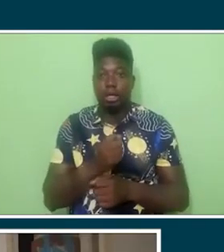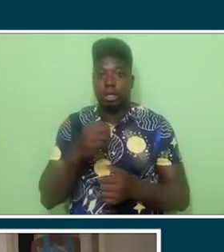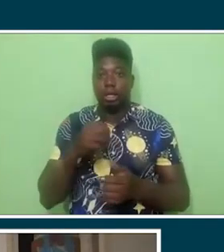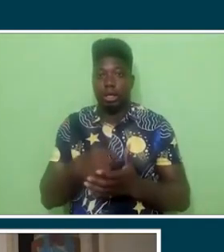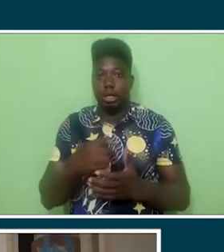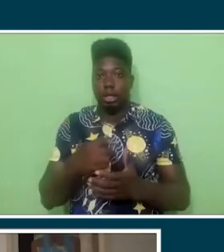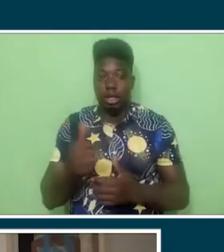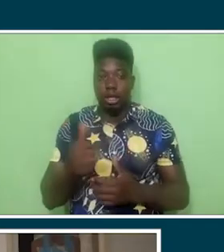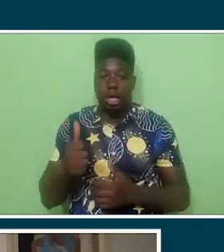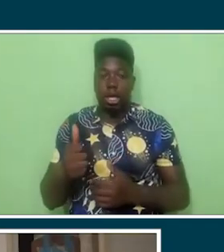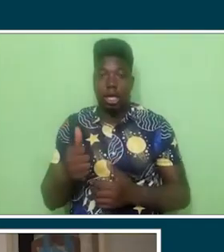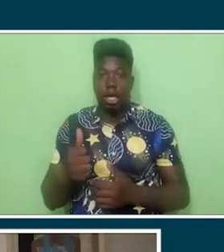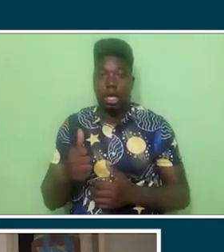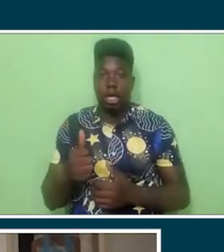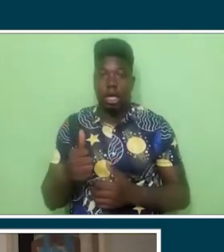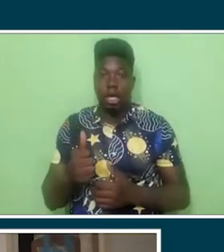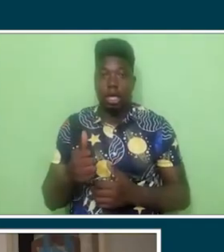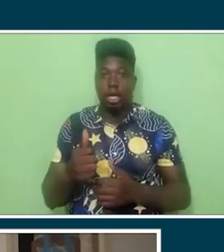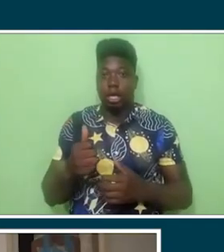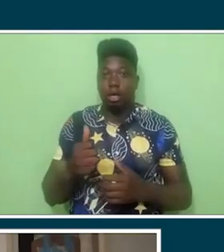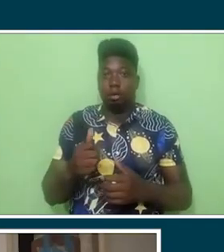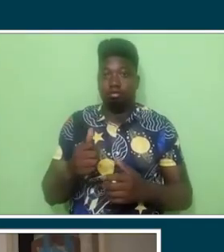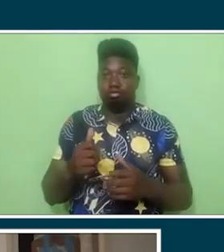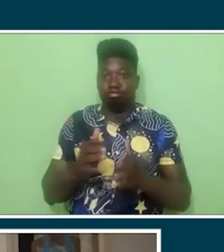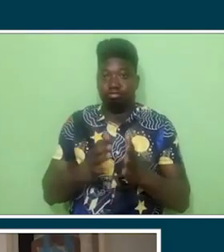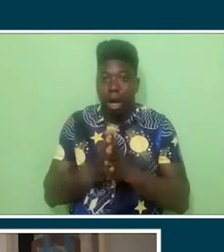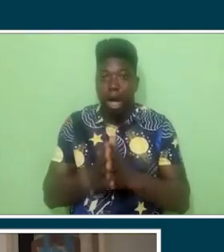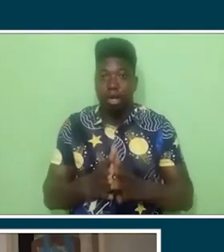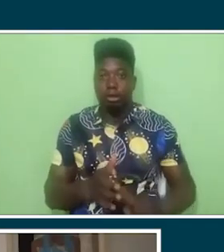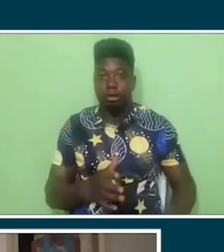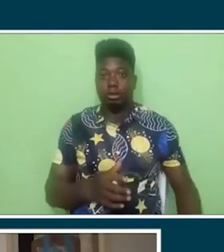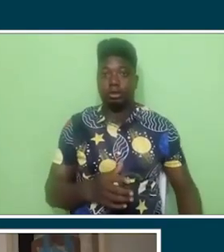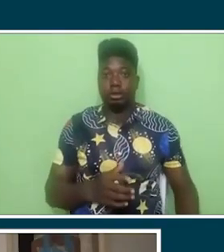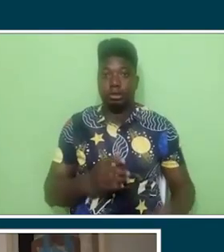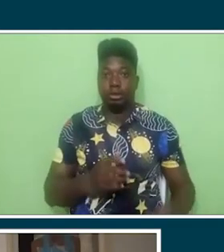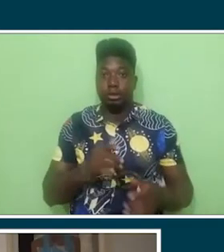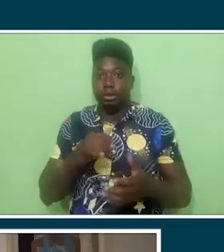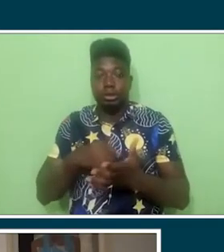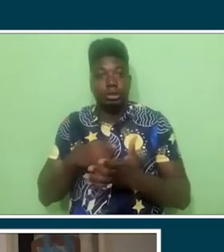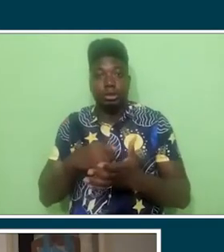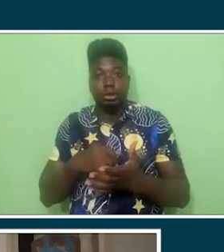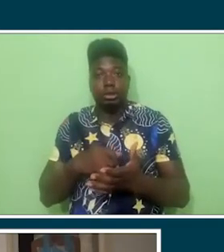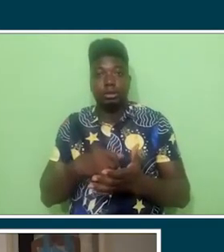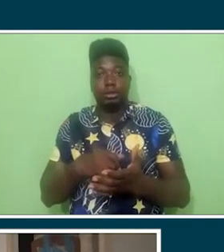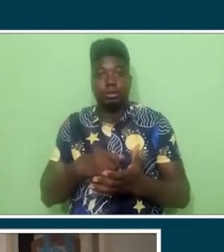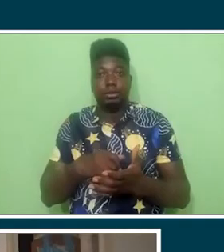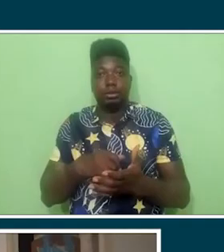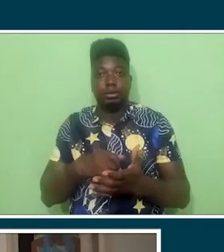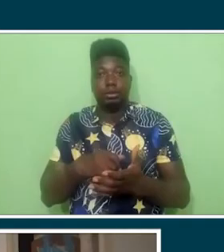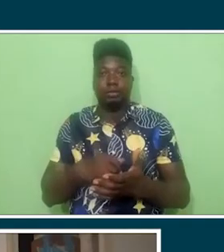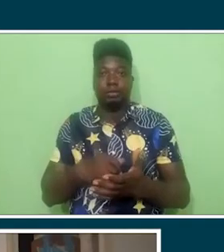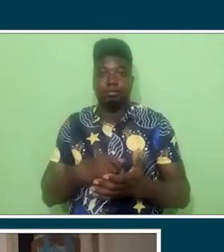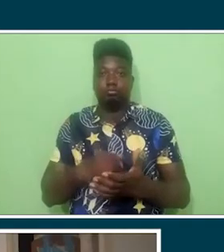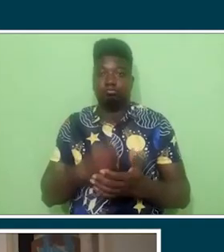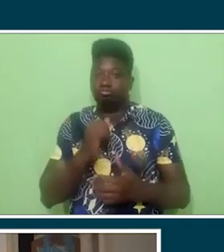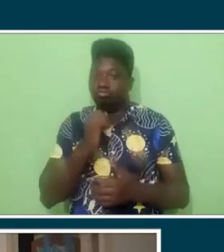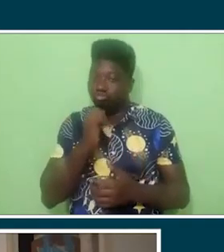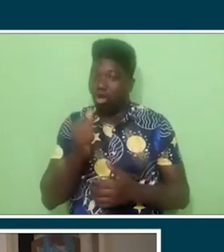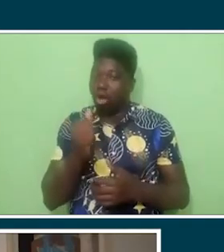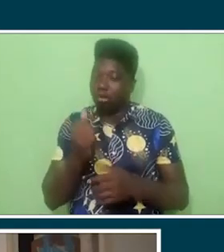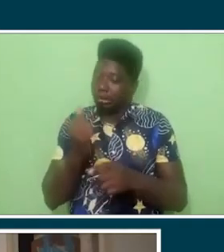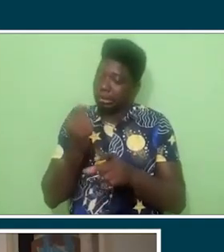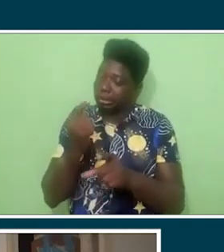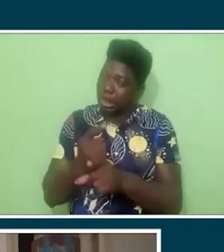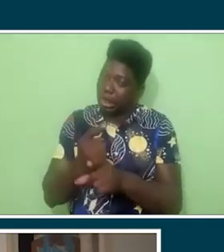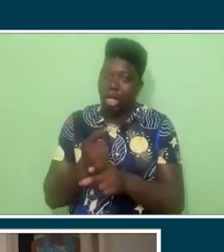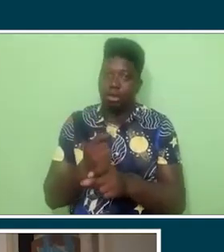and vengeful fashion. Is that not, I don't know if it's not right, or is that not